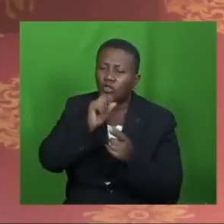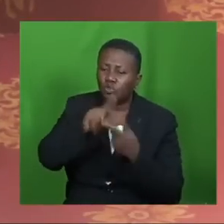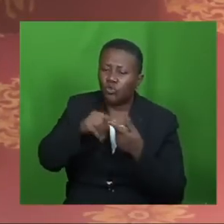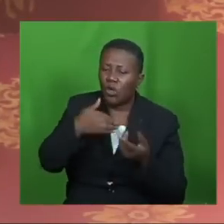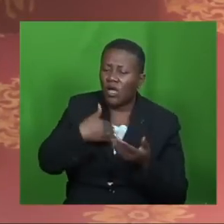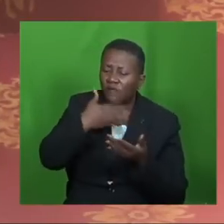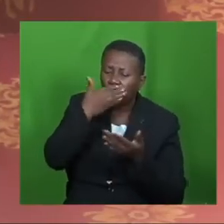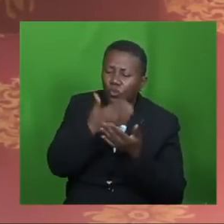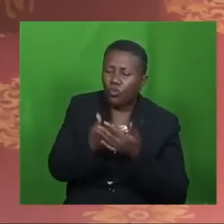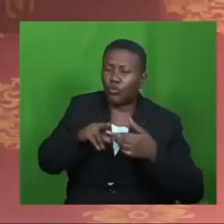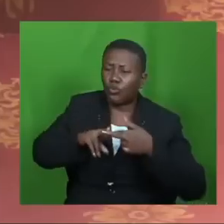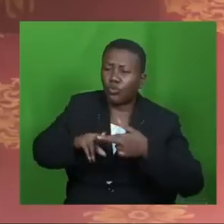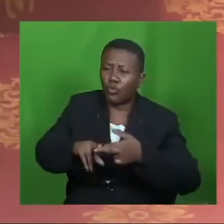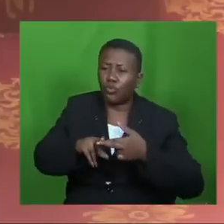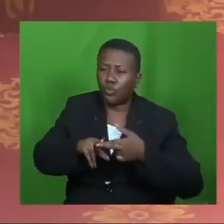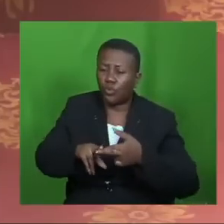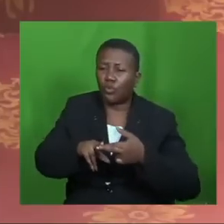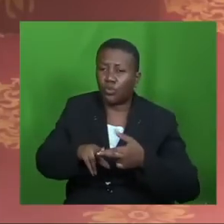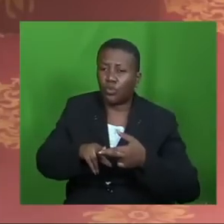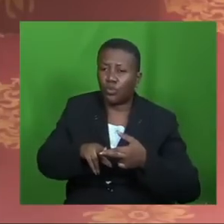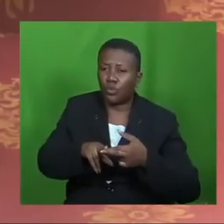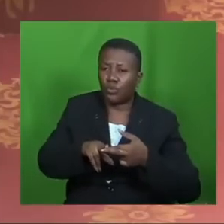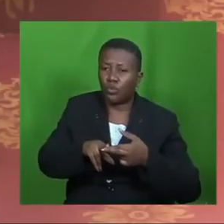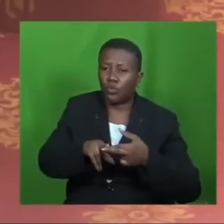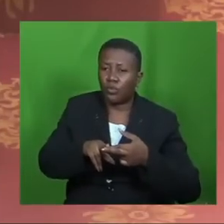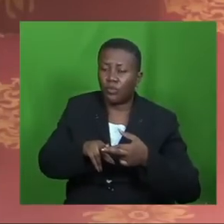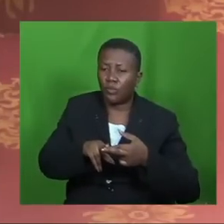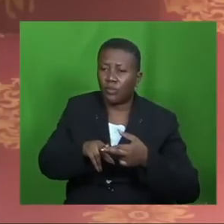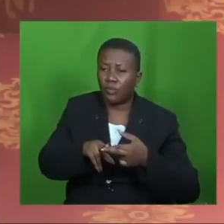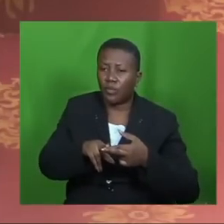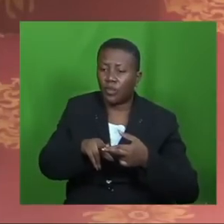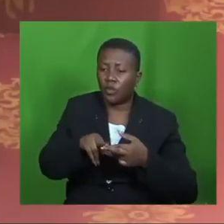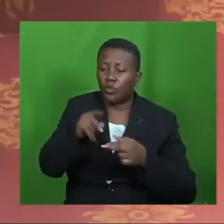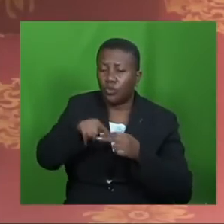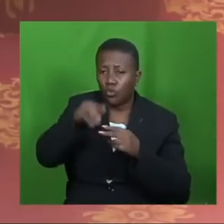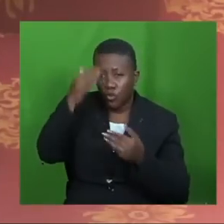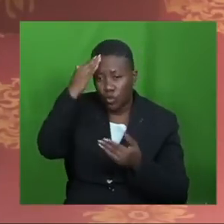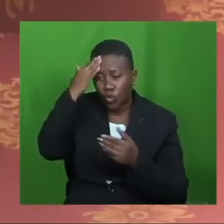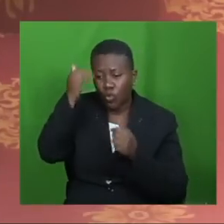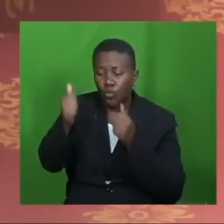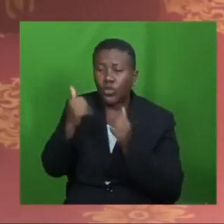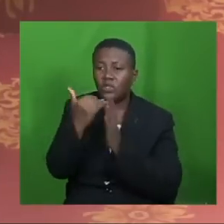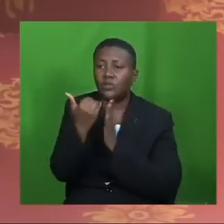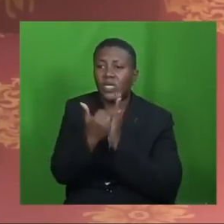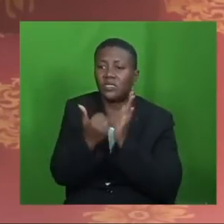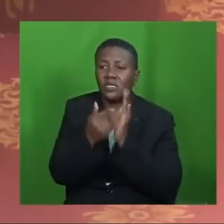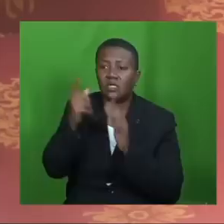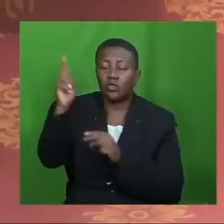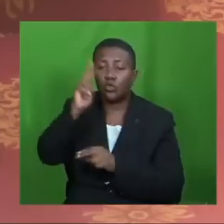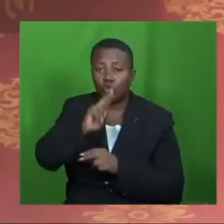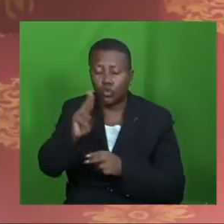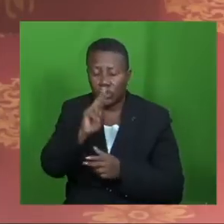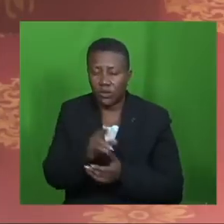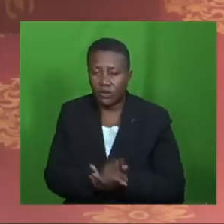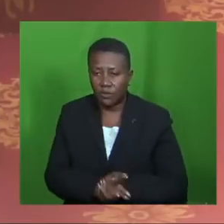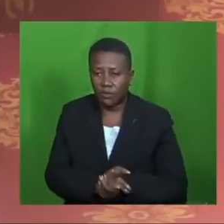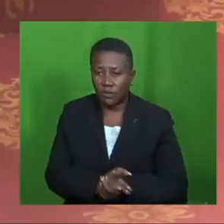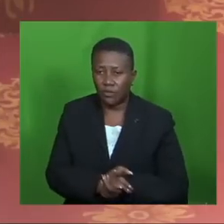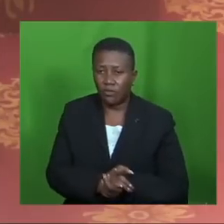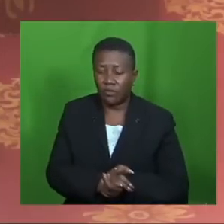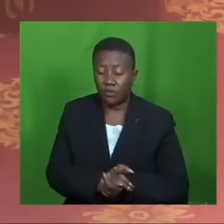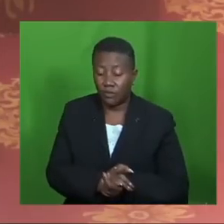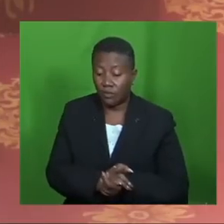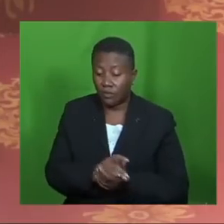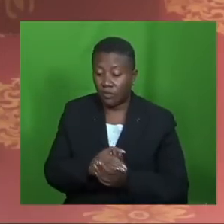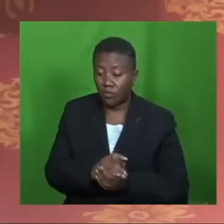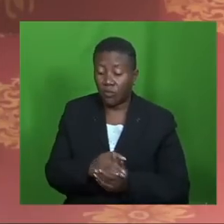their Qatar 2022 Legacy Project, which they are planning across the world. On our own, the Ministry